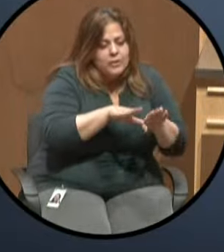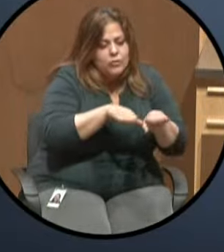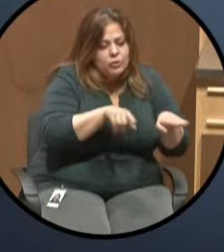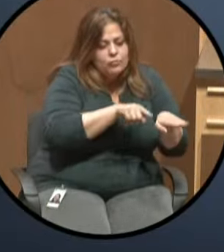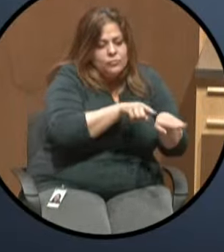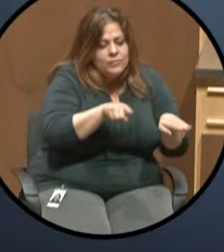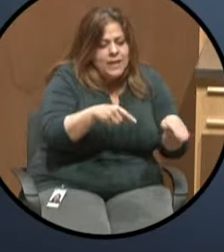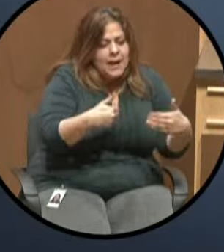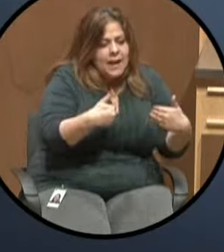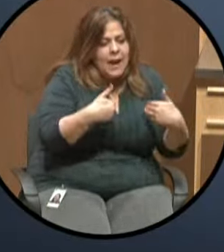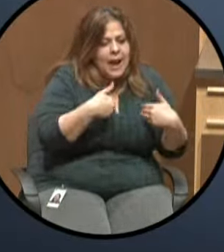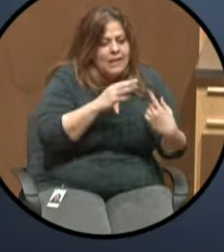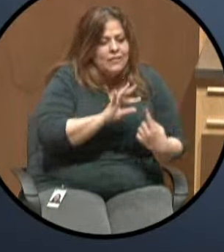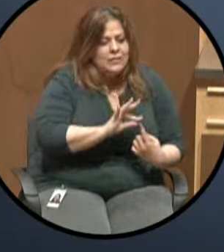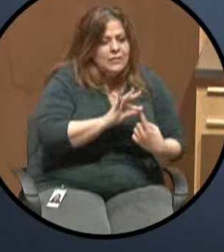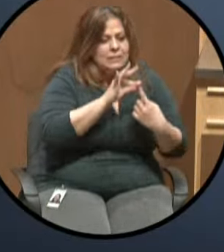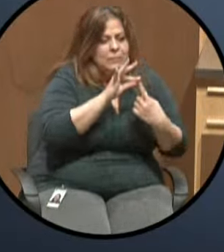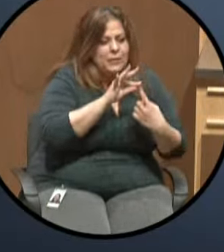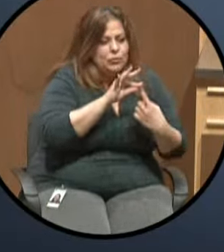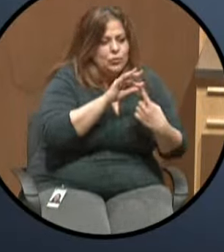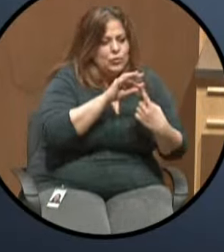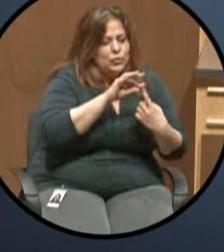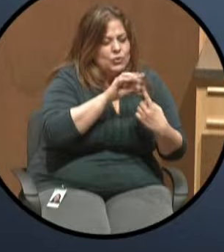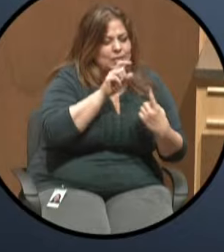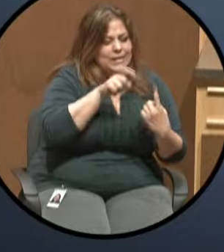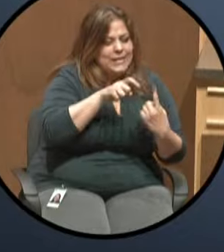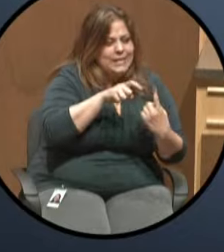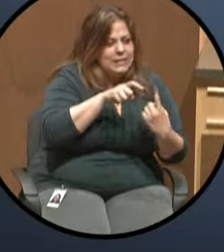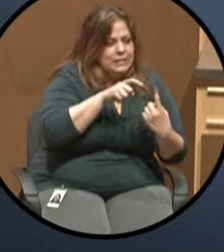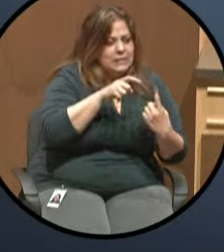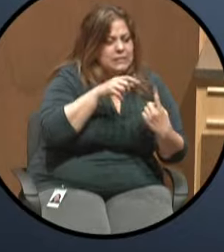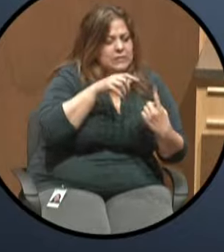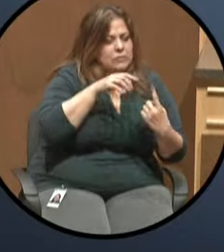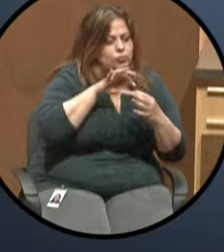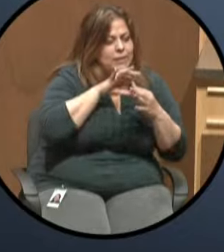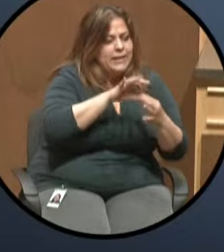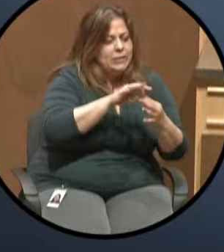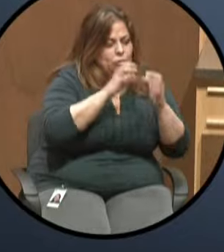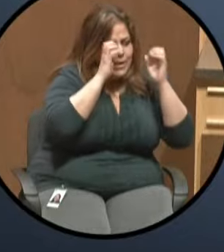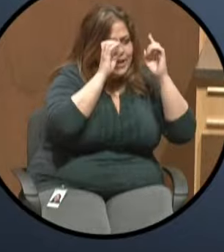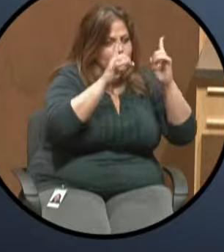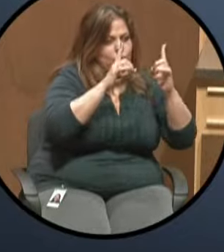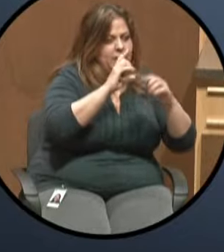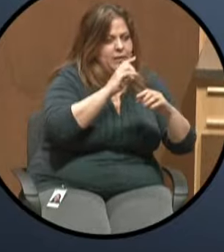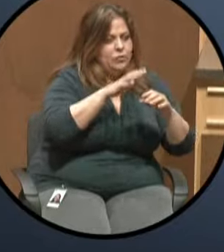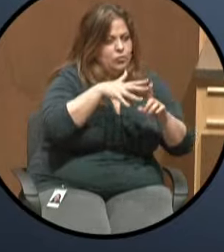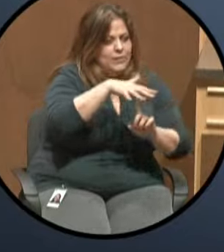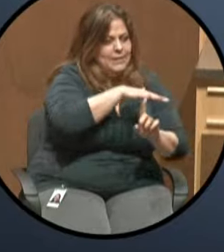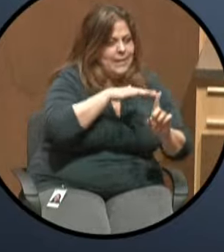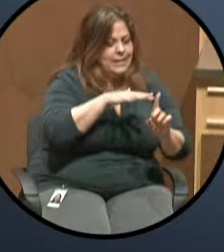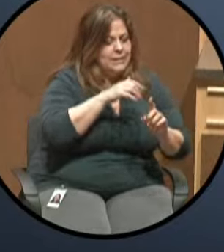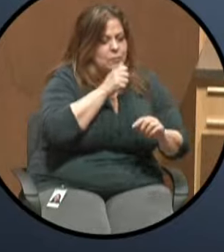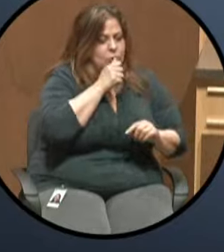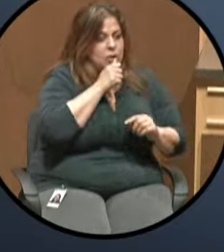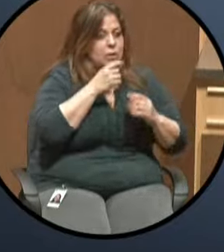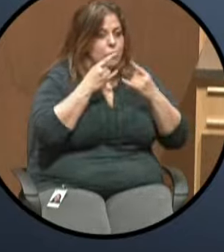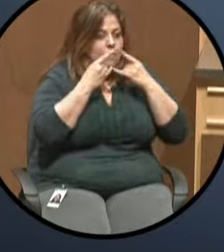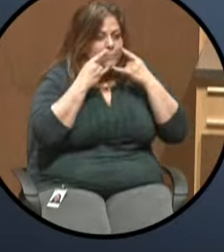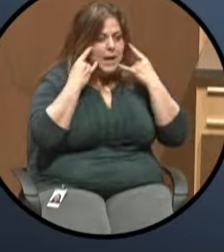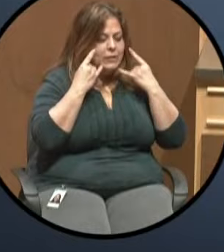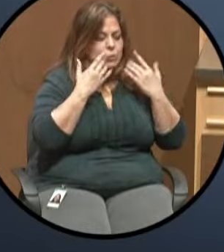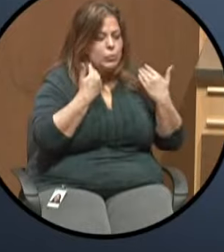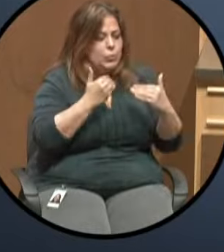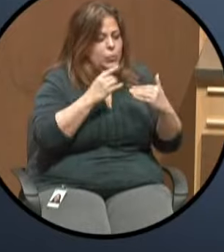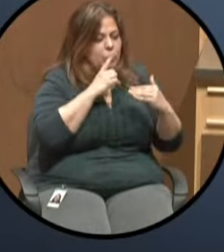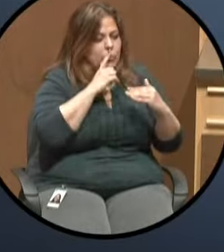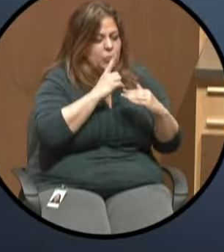have special needs in educational settings as well as in personal settings where masks become obtrusive